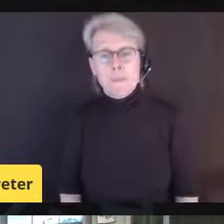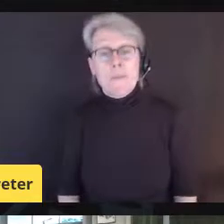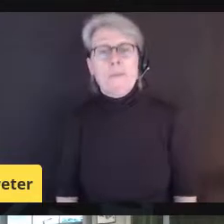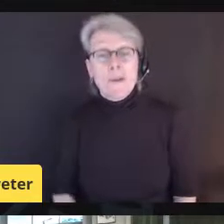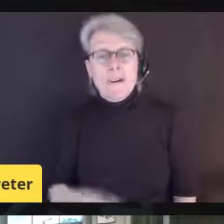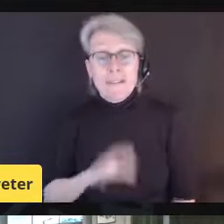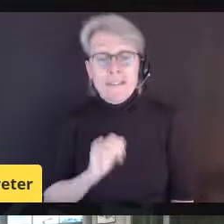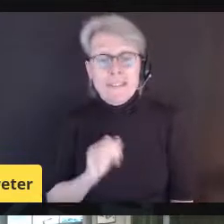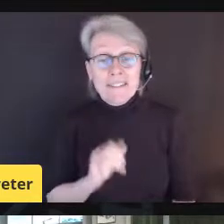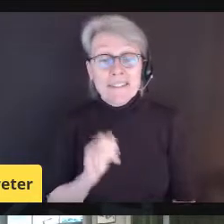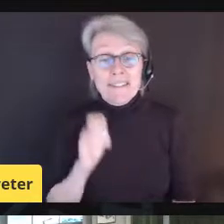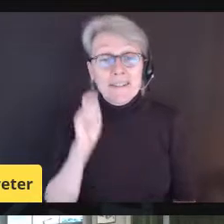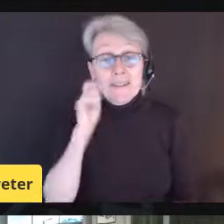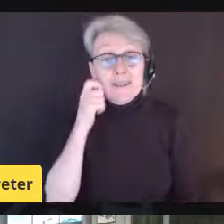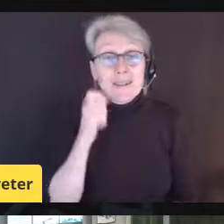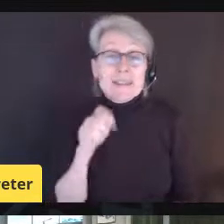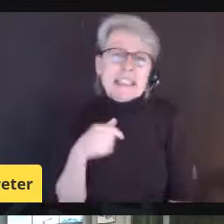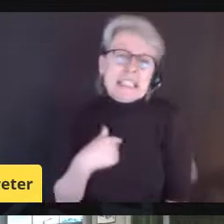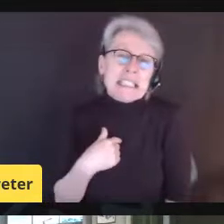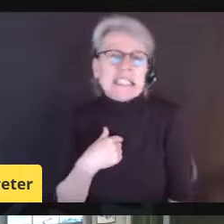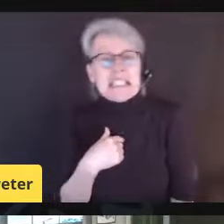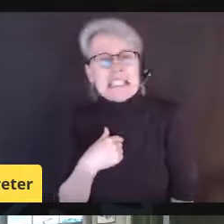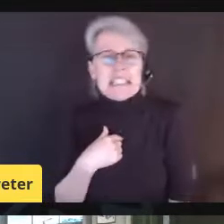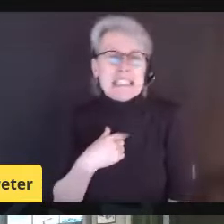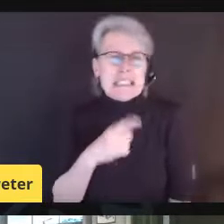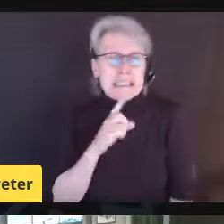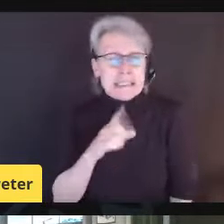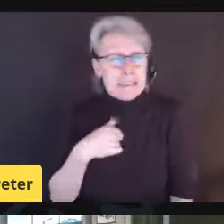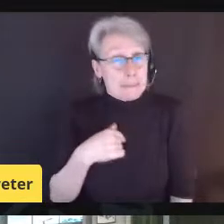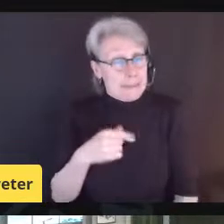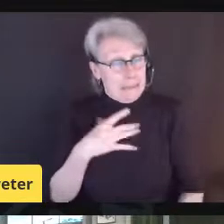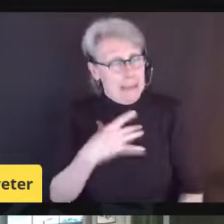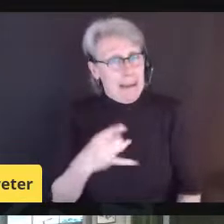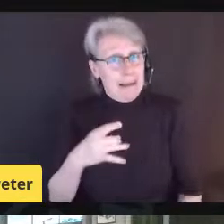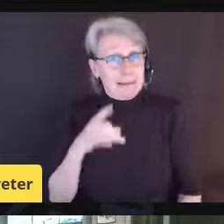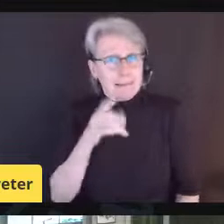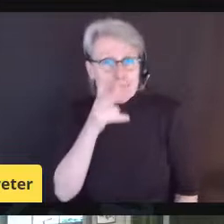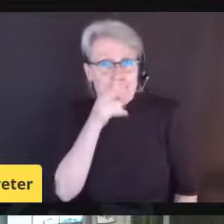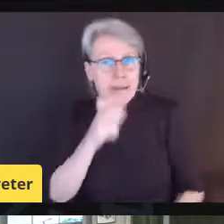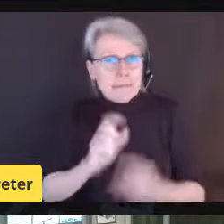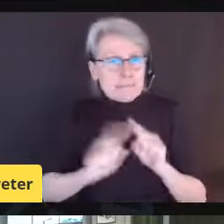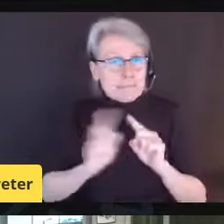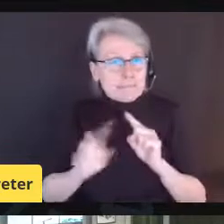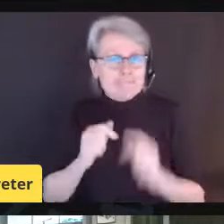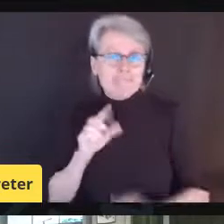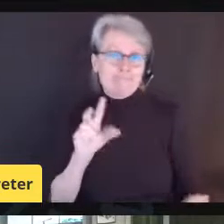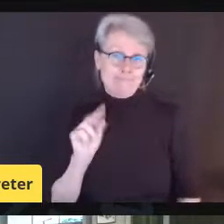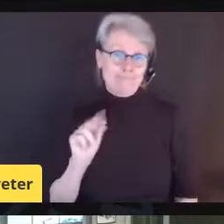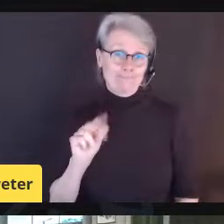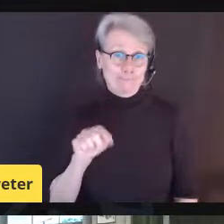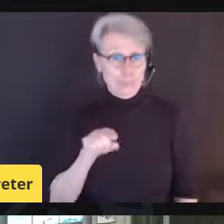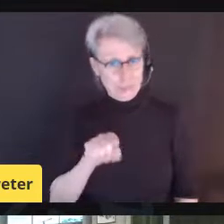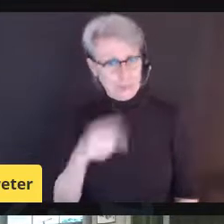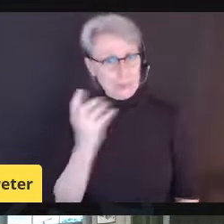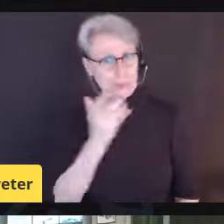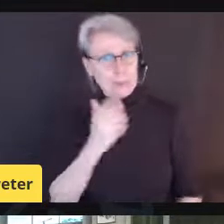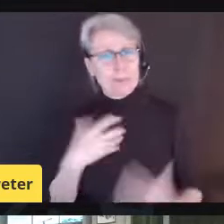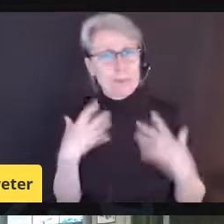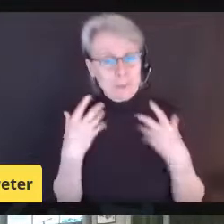Very cool. I'm not a fan of big, spooky, creepy crawlies, but I admire your bravery